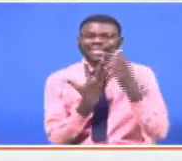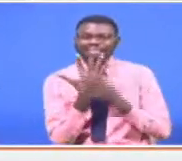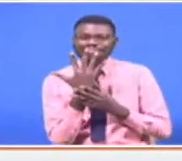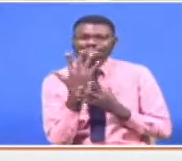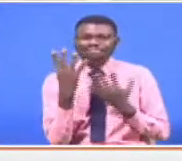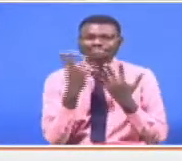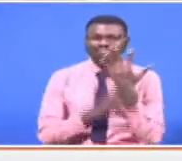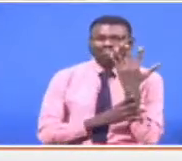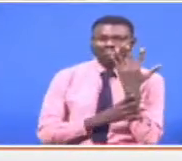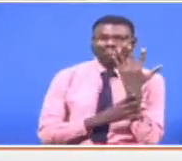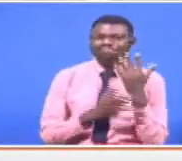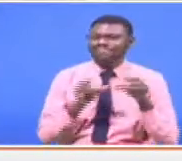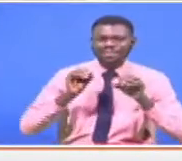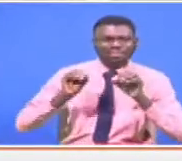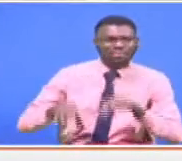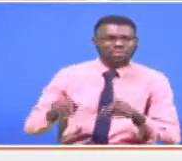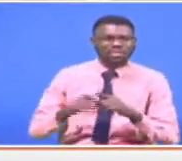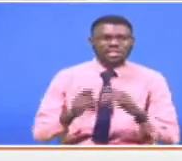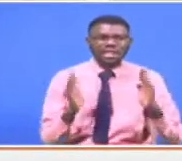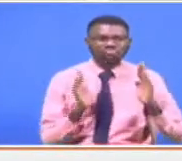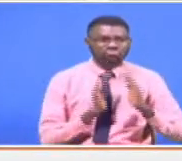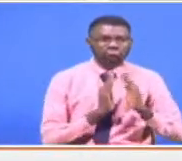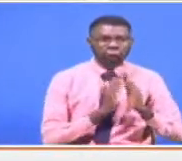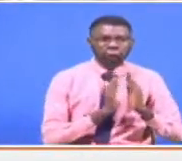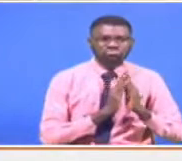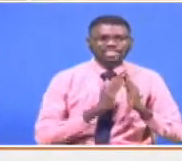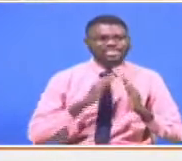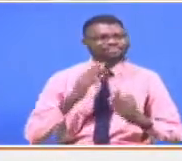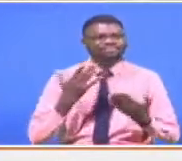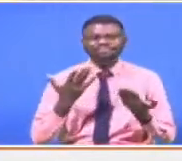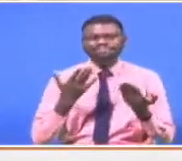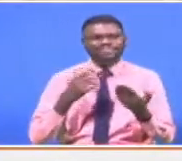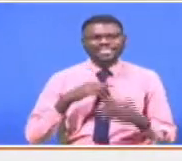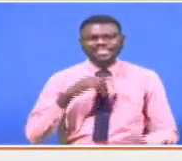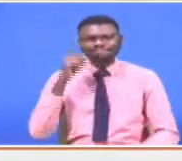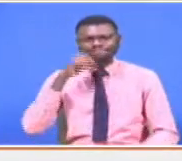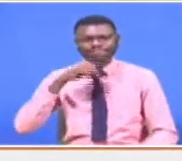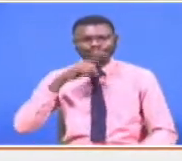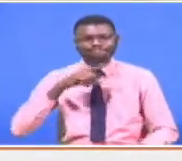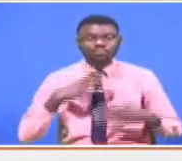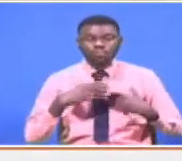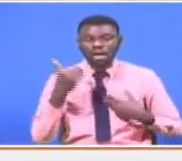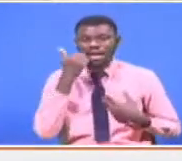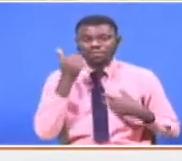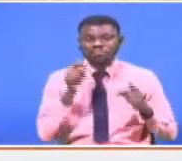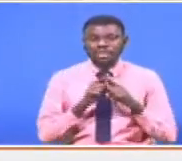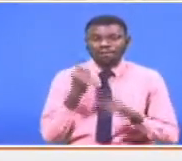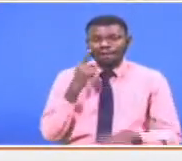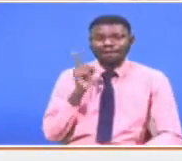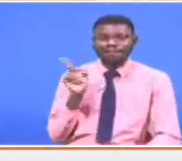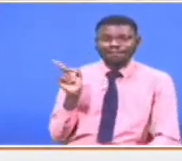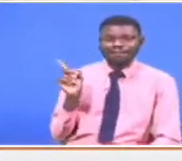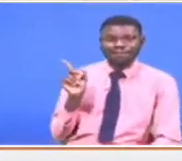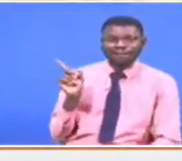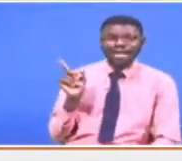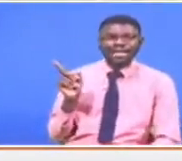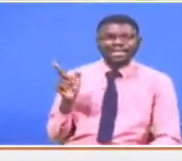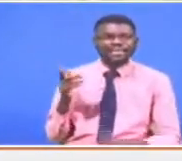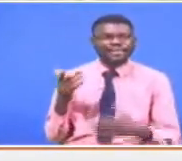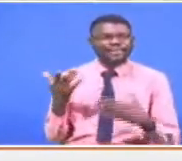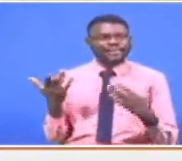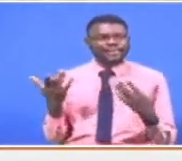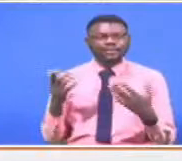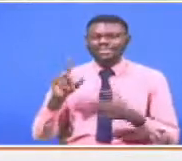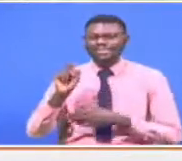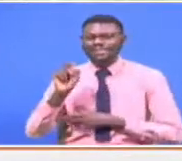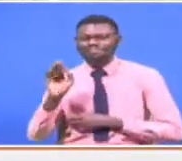scattered, while the ablution facilities remain filthy. Patients like Samuel, not his real name, who is battling